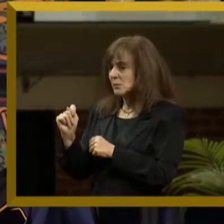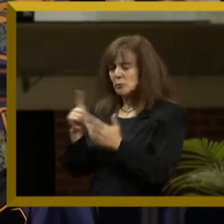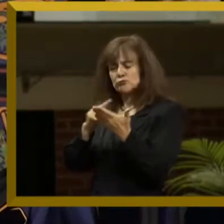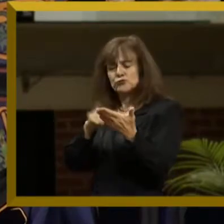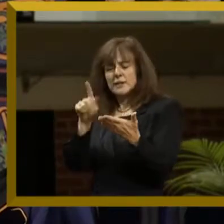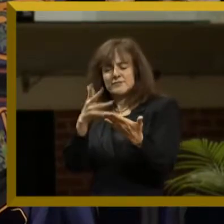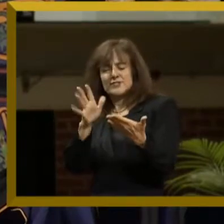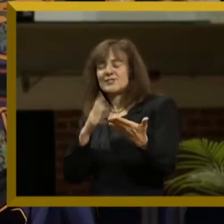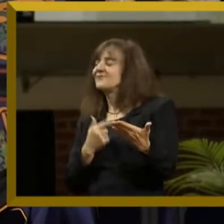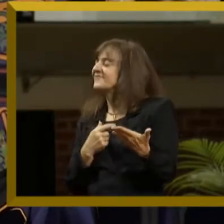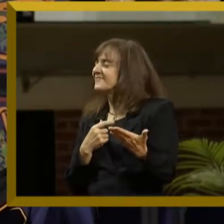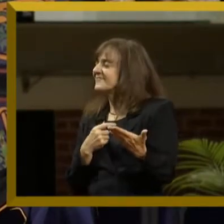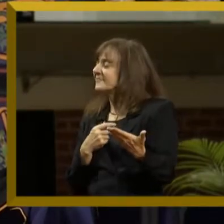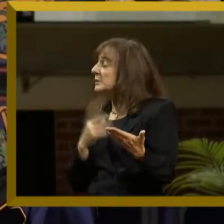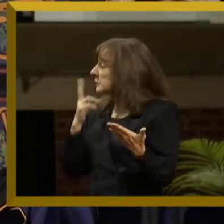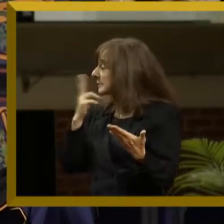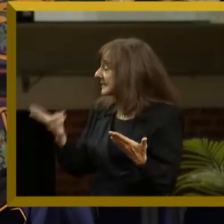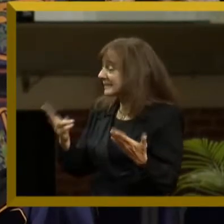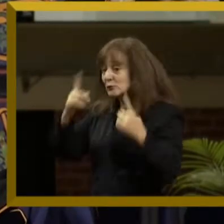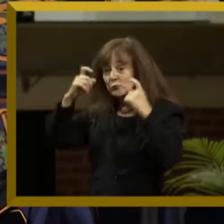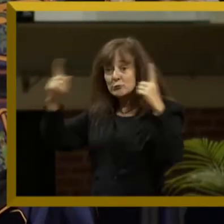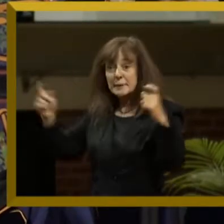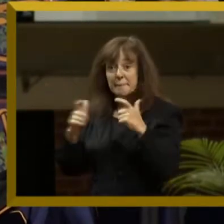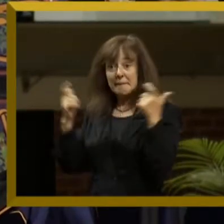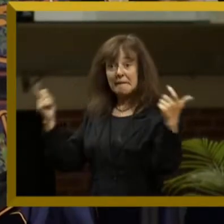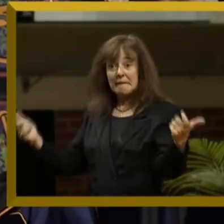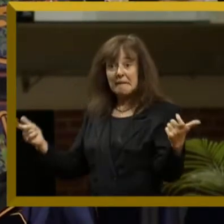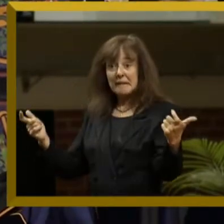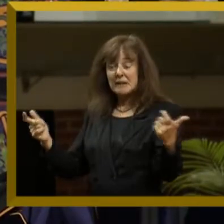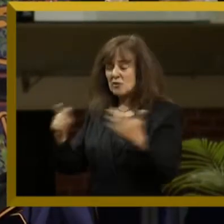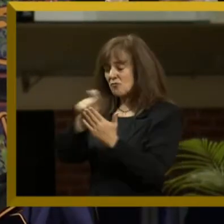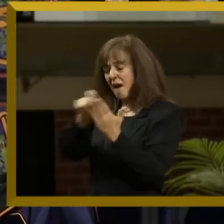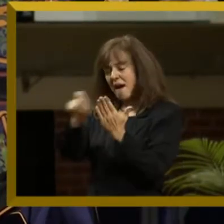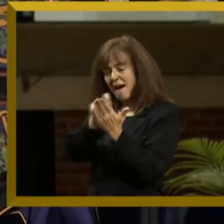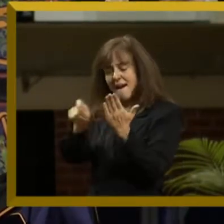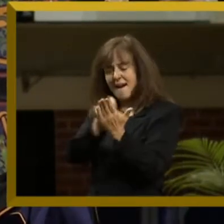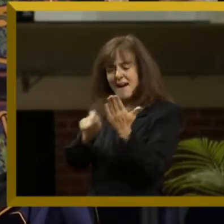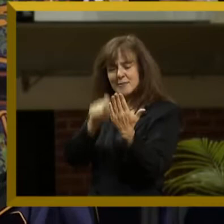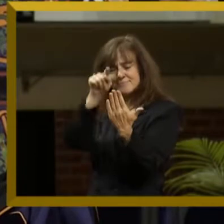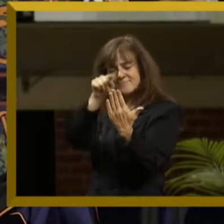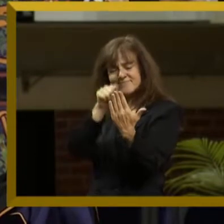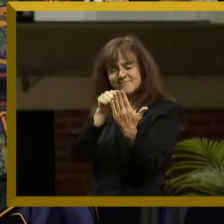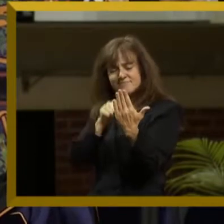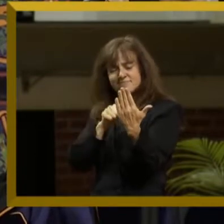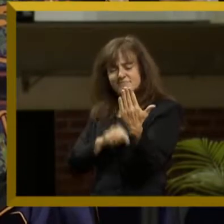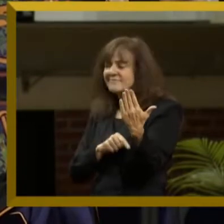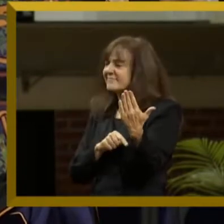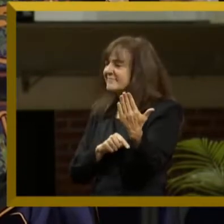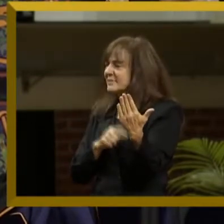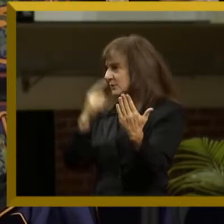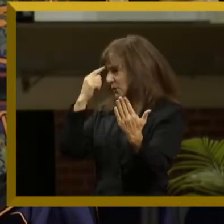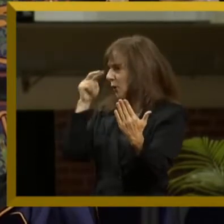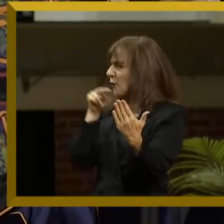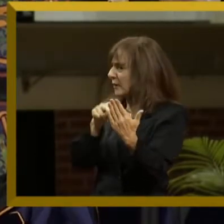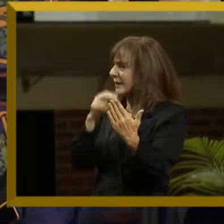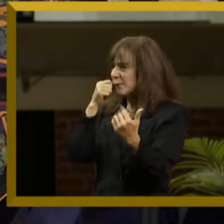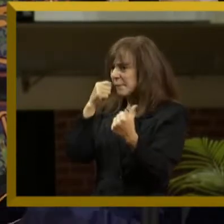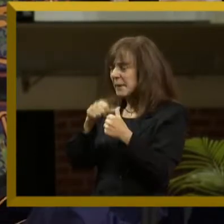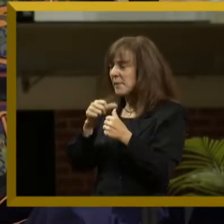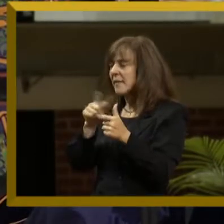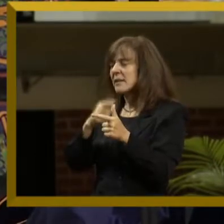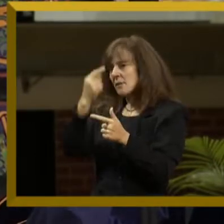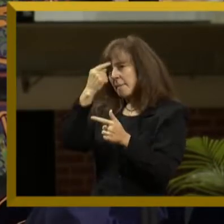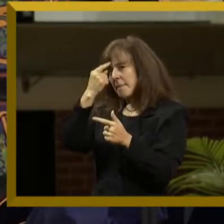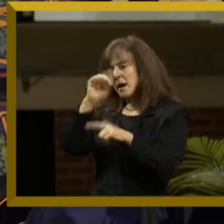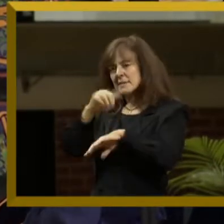check. You see, when you dream big and when you write those dreams down to memorialize it, then your mind will